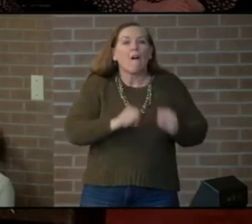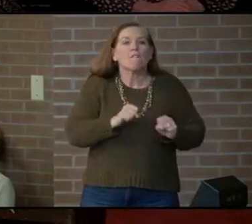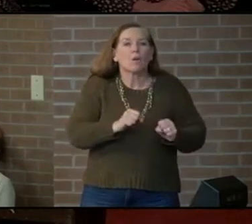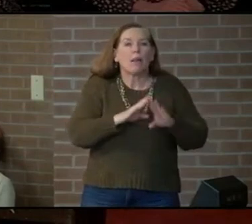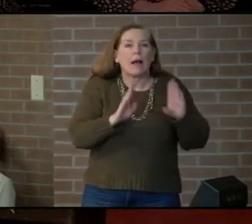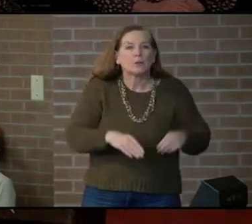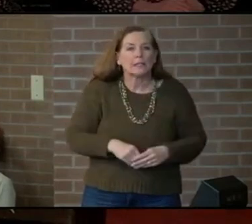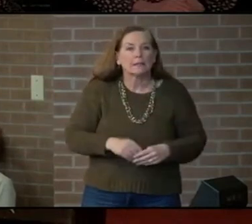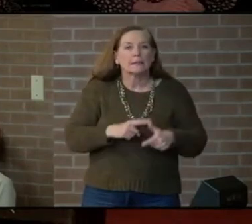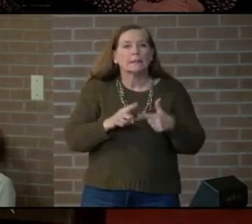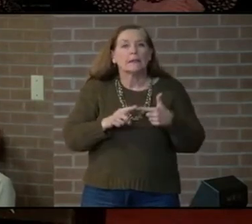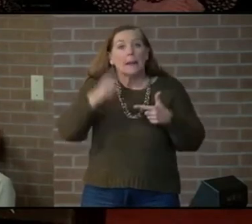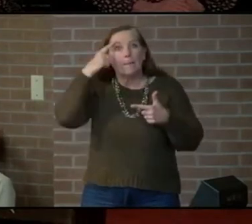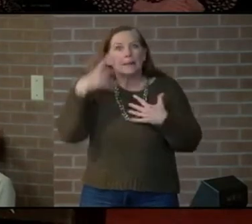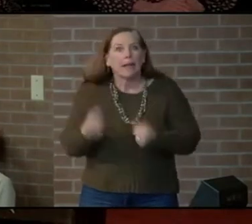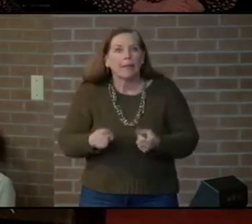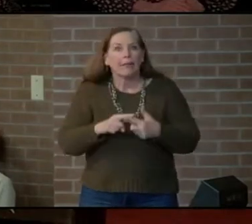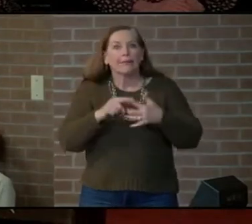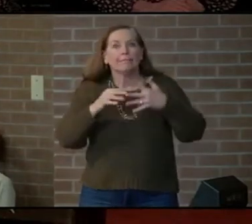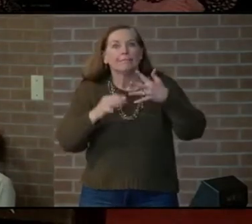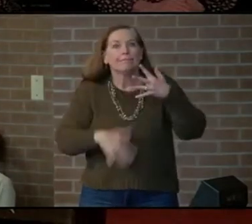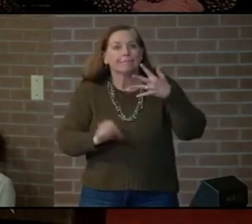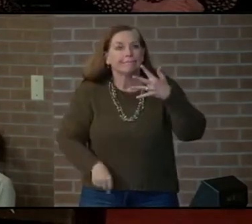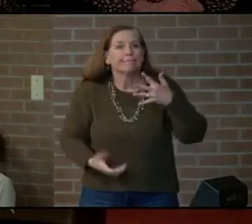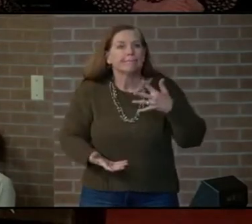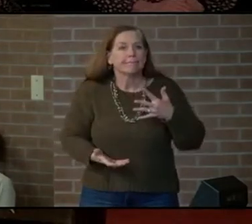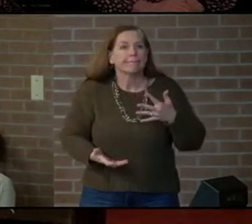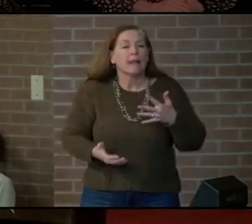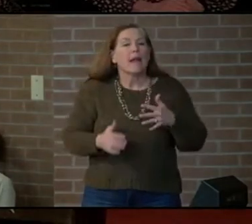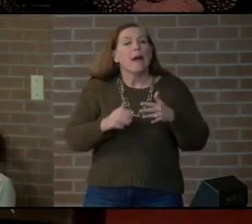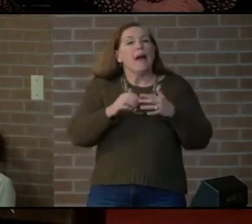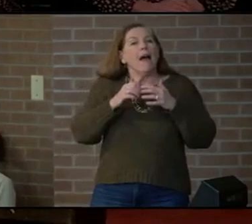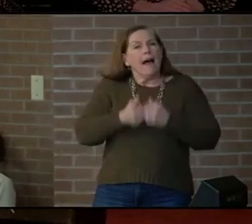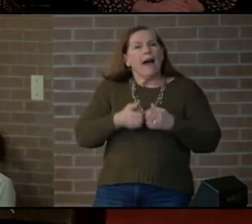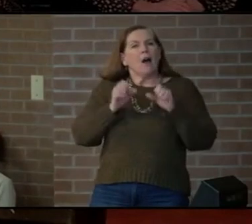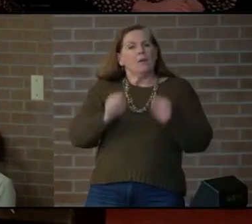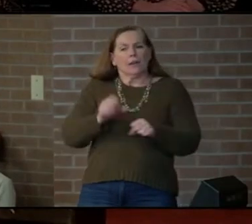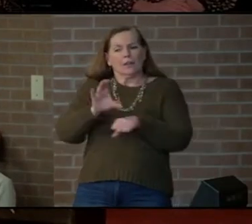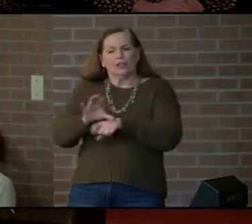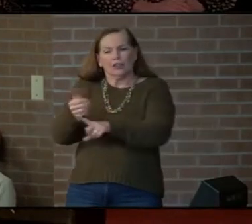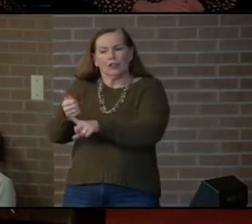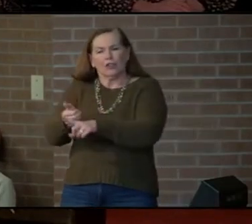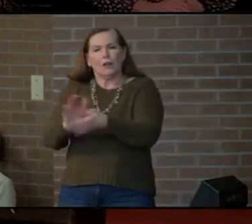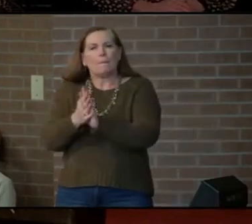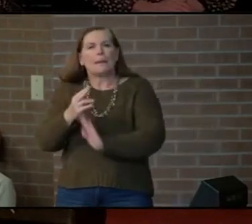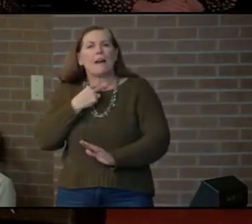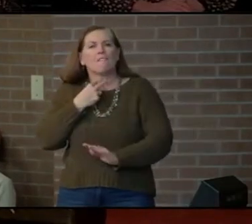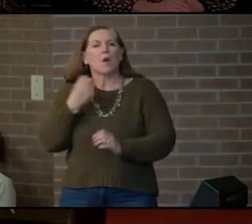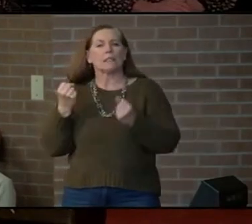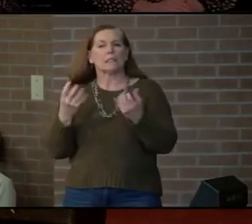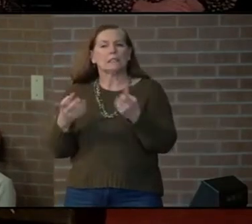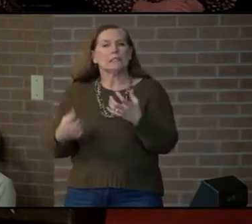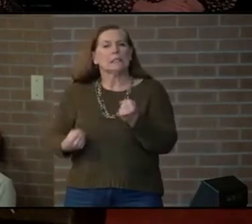mental health, and we could go on and on. How can the church be a voice for justice, a